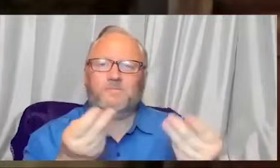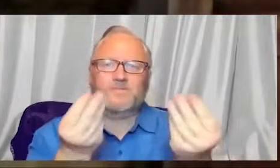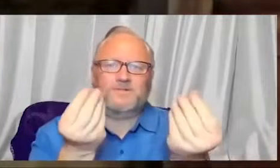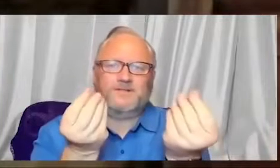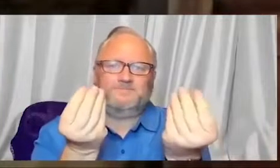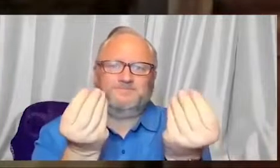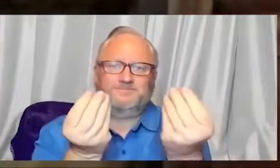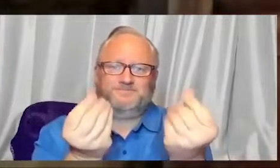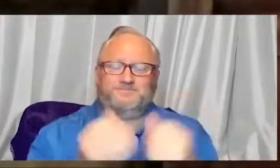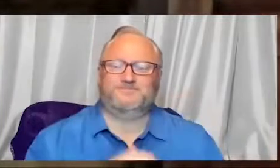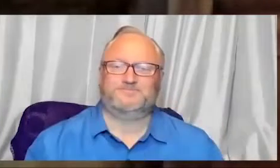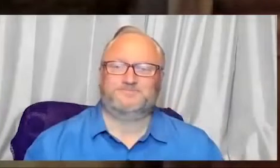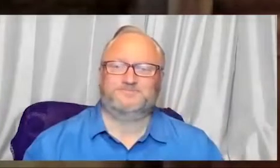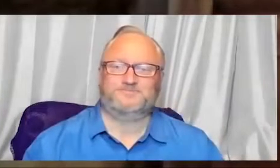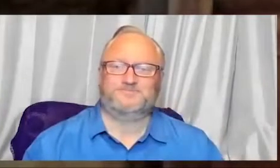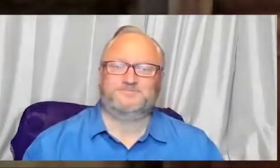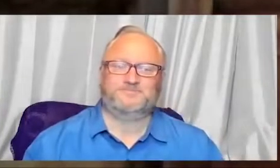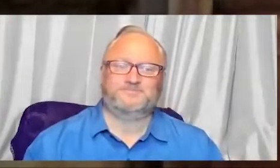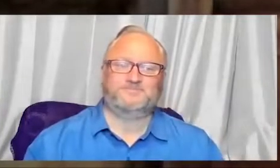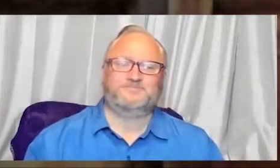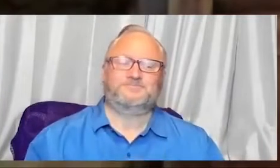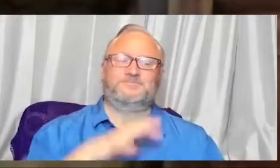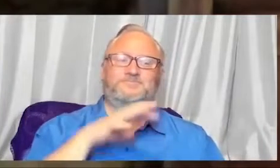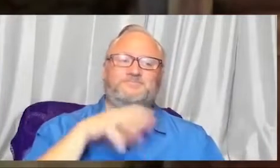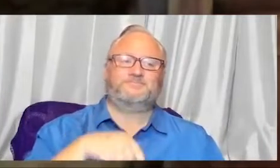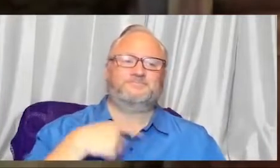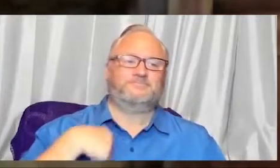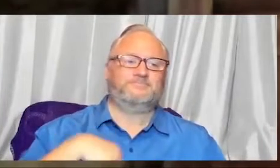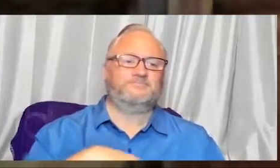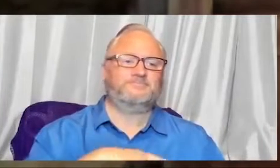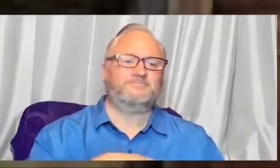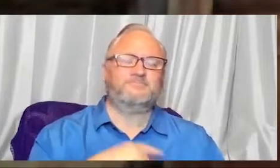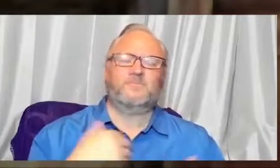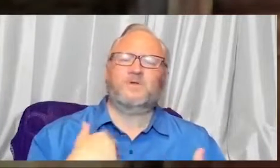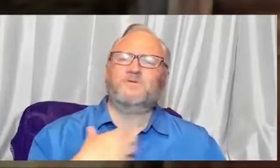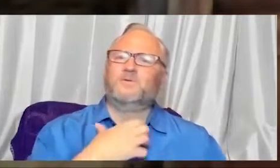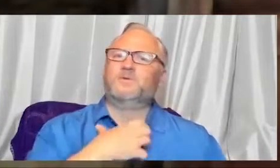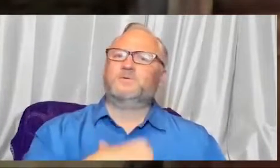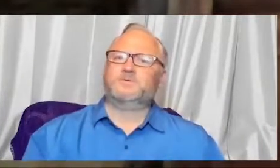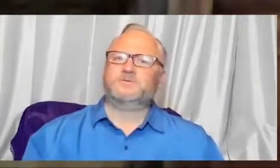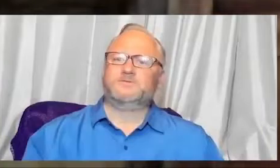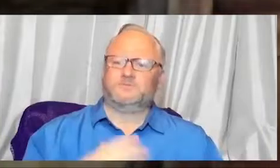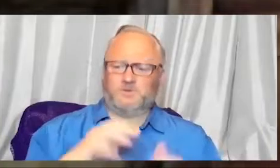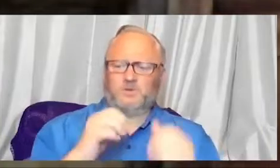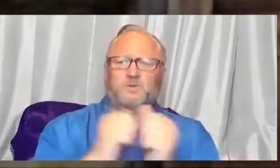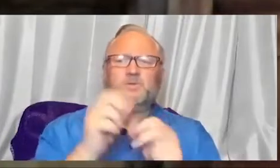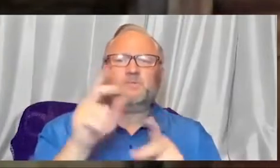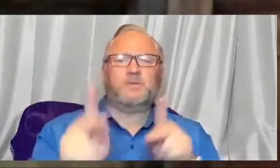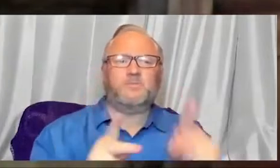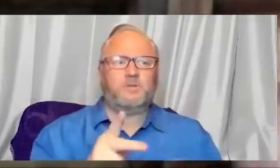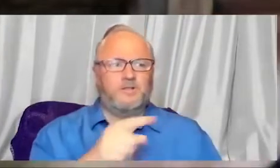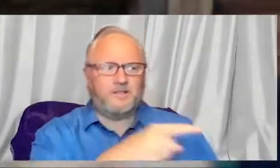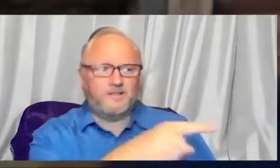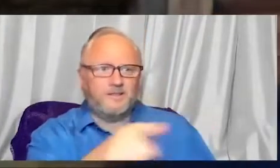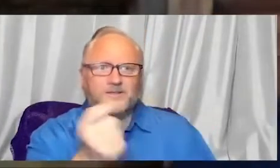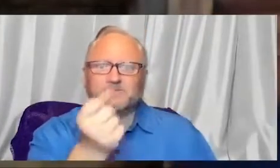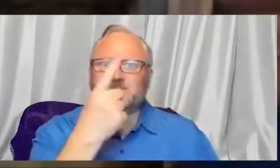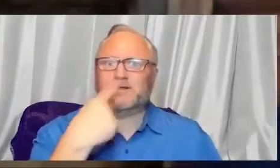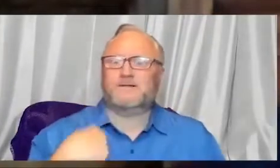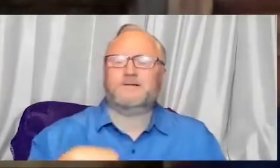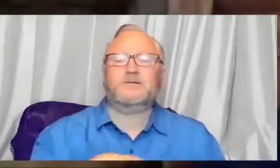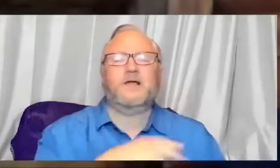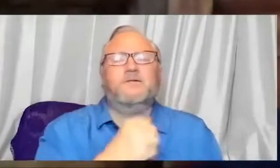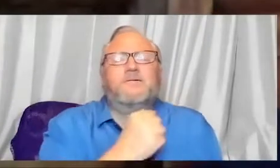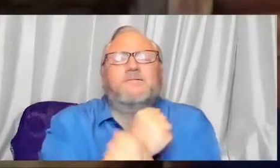land. Inside of us is a longing to be with those who understand us and who